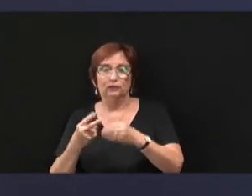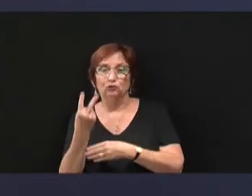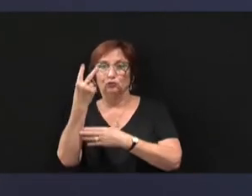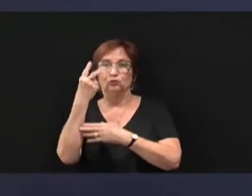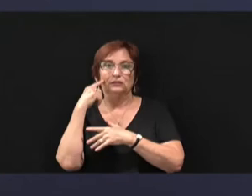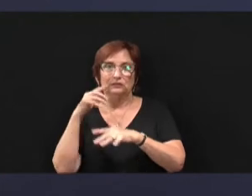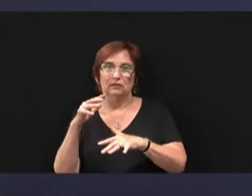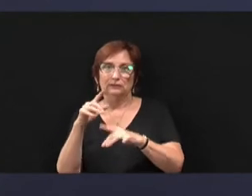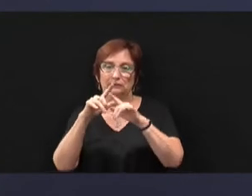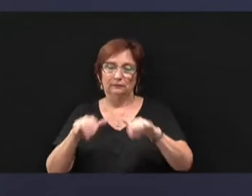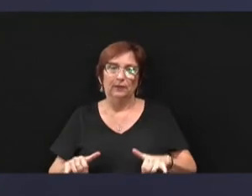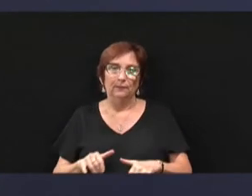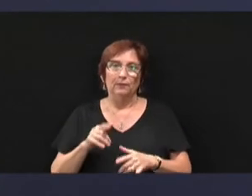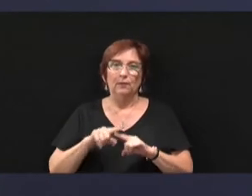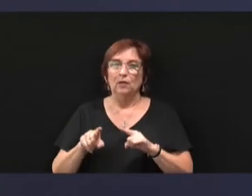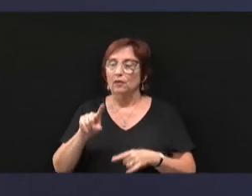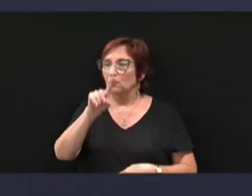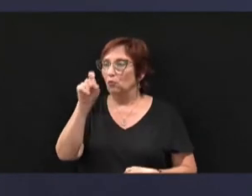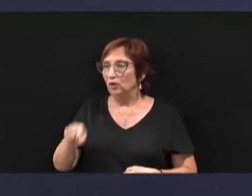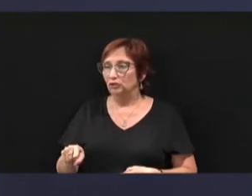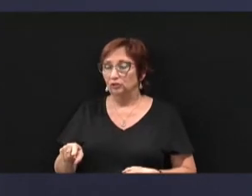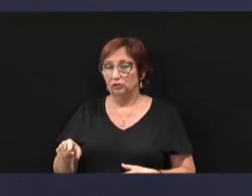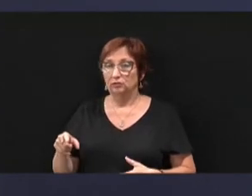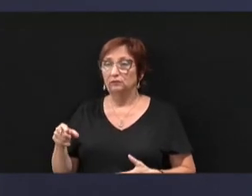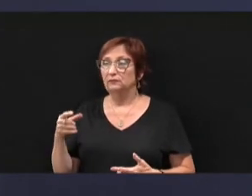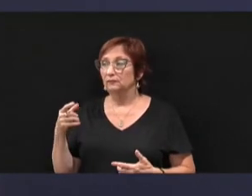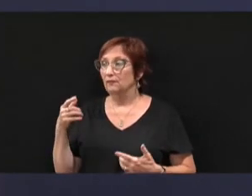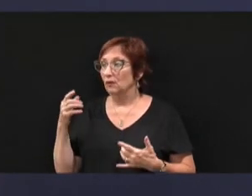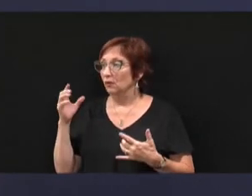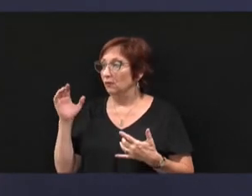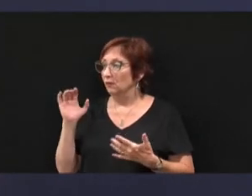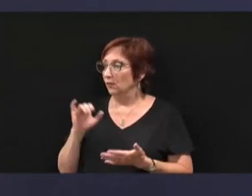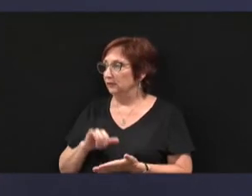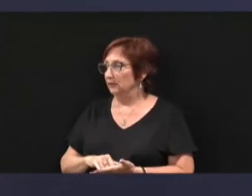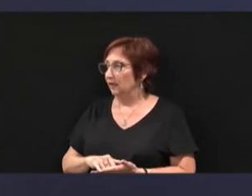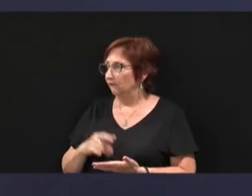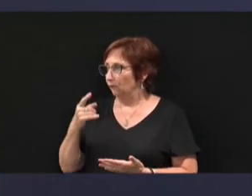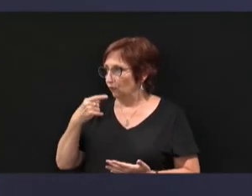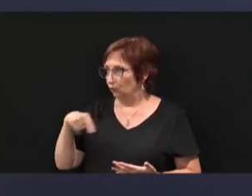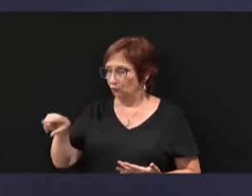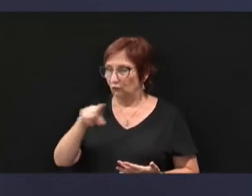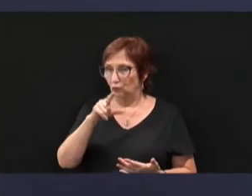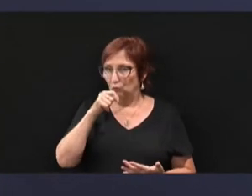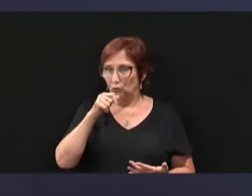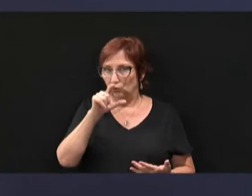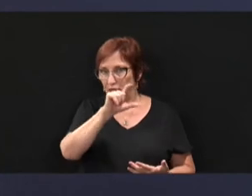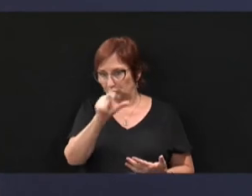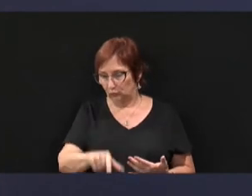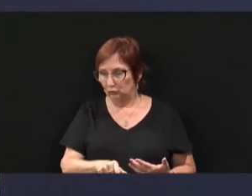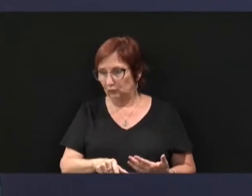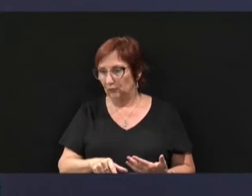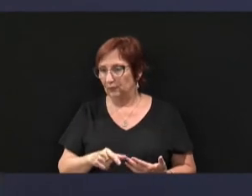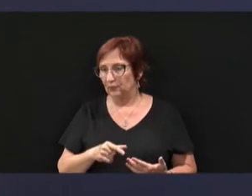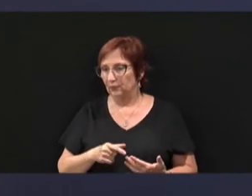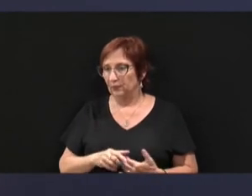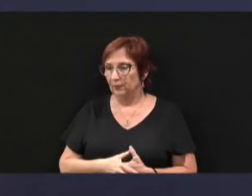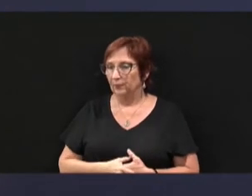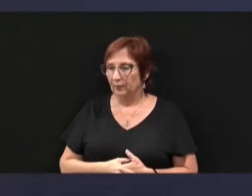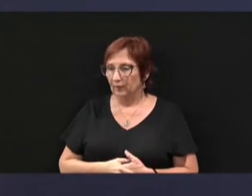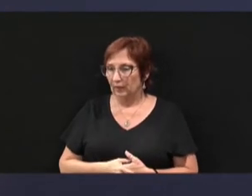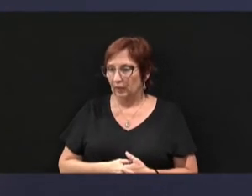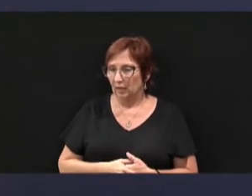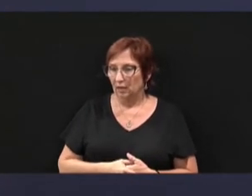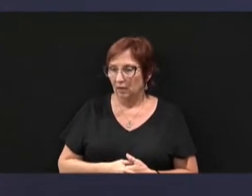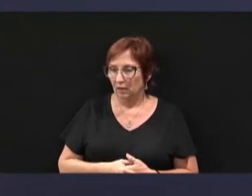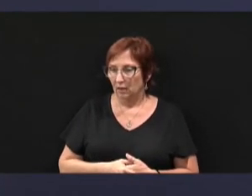you say that question again? The question was that for those of you on Zoom, thank you, Lacey.